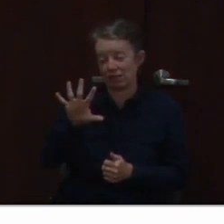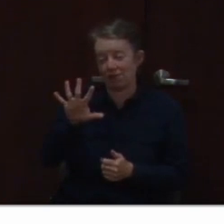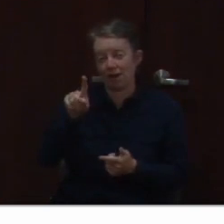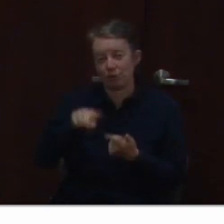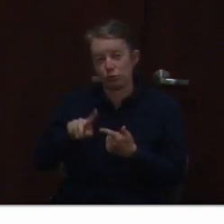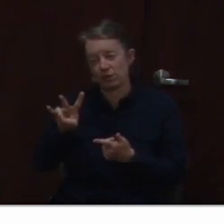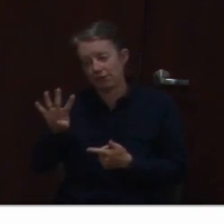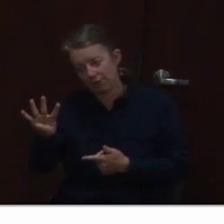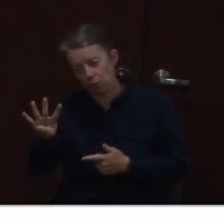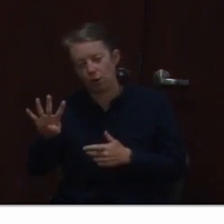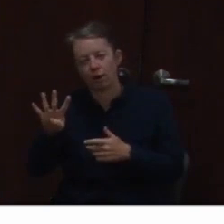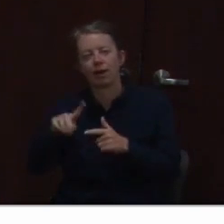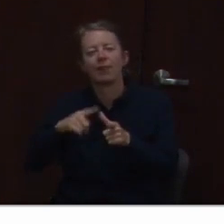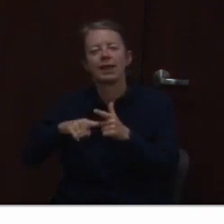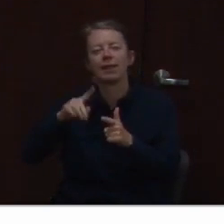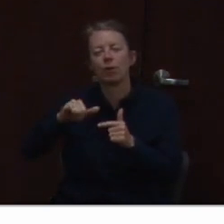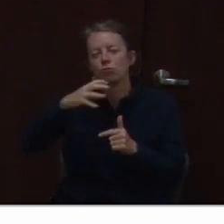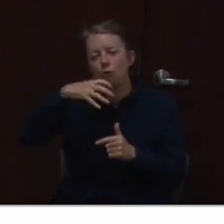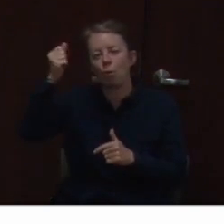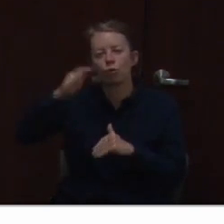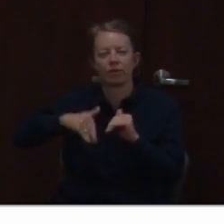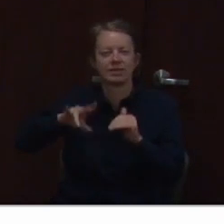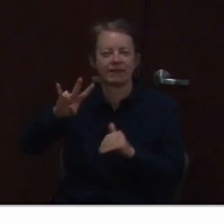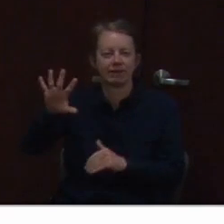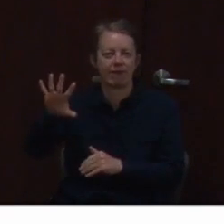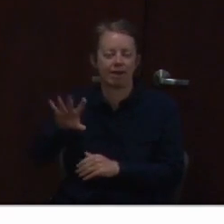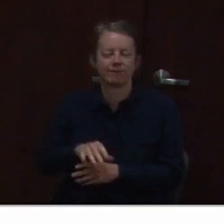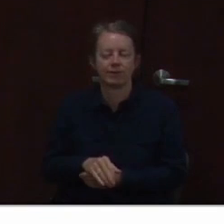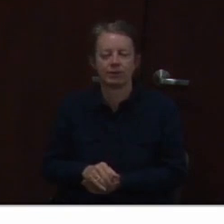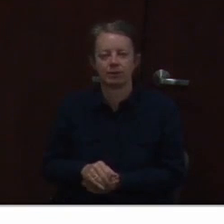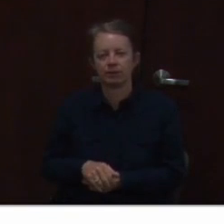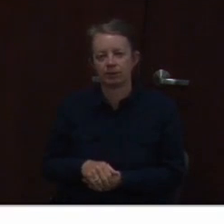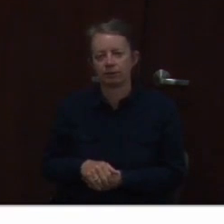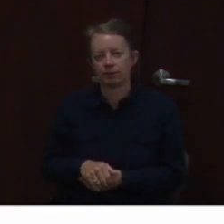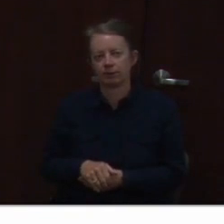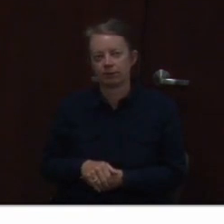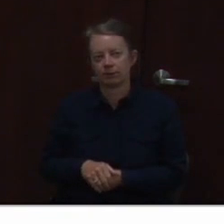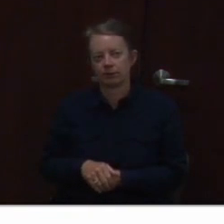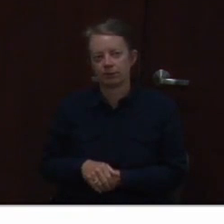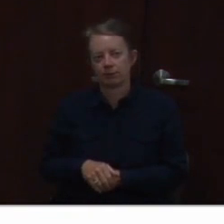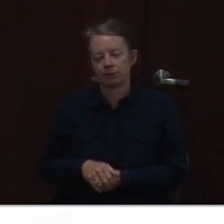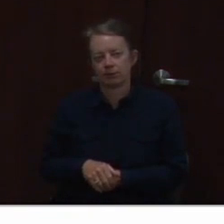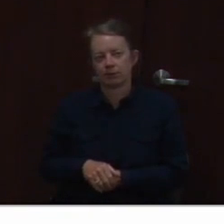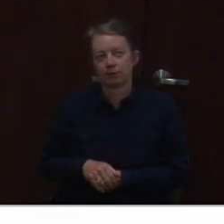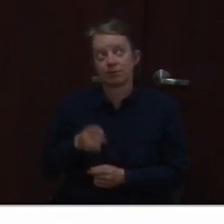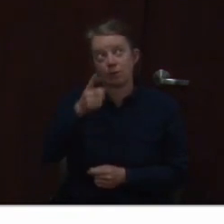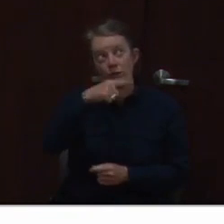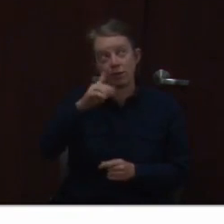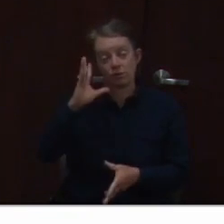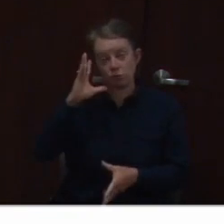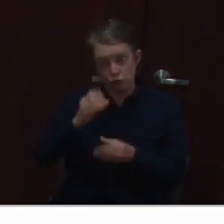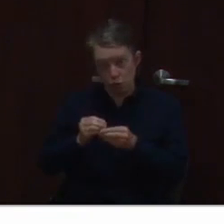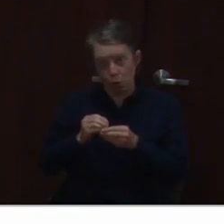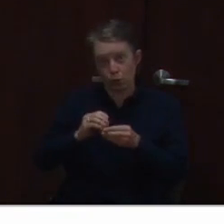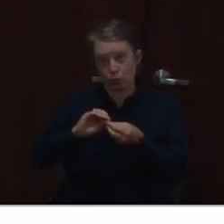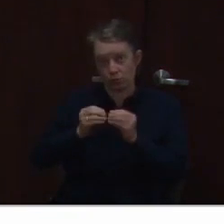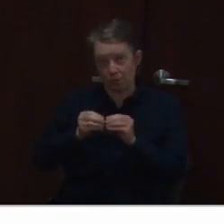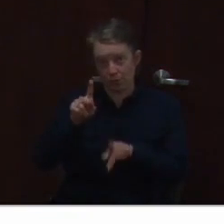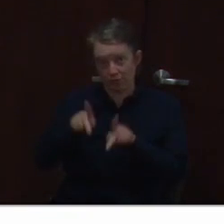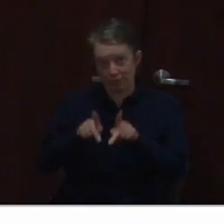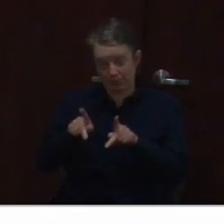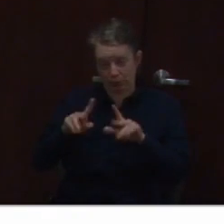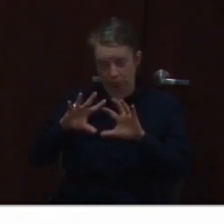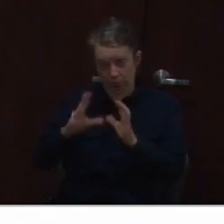and then the 75 and over. And what you're seeing here is the total population being